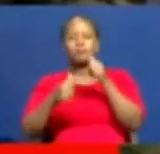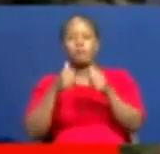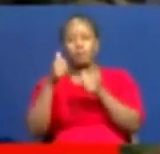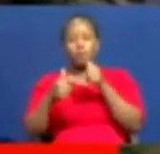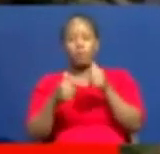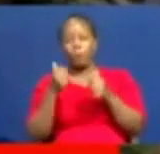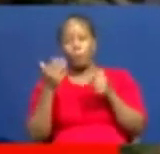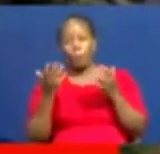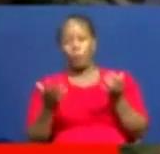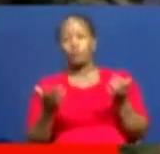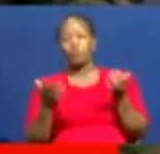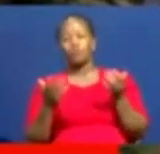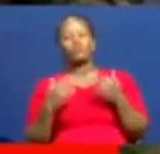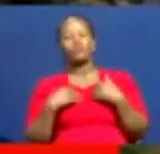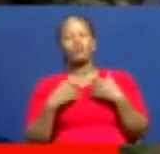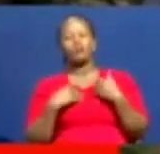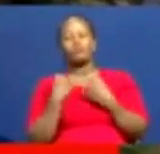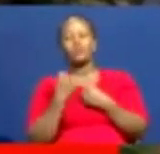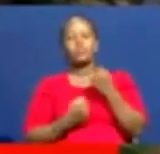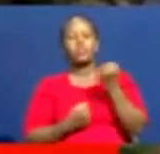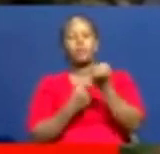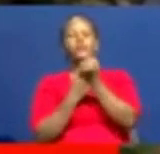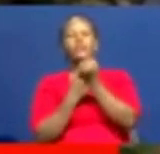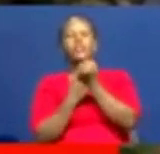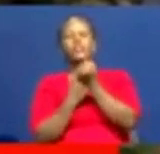be supported.